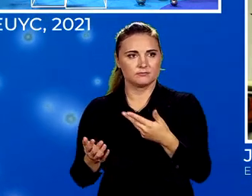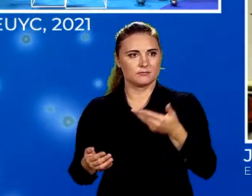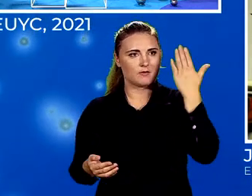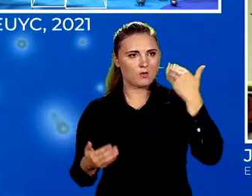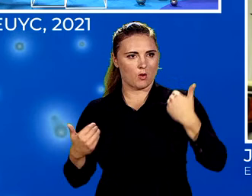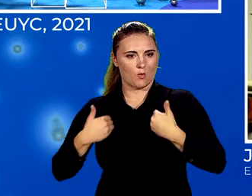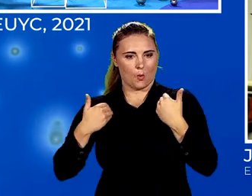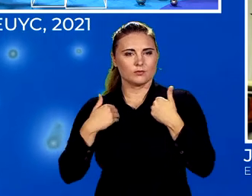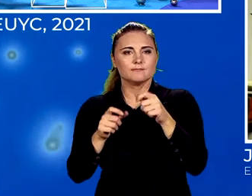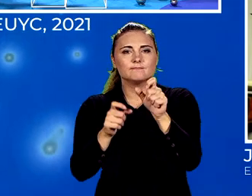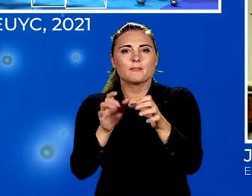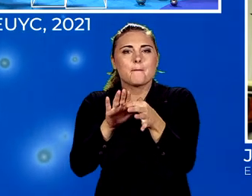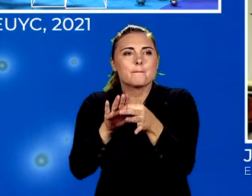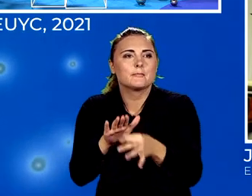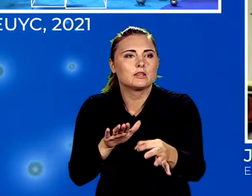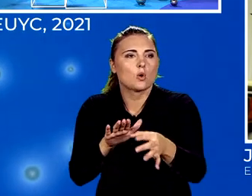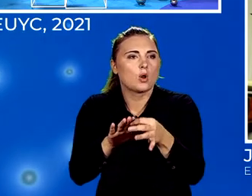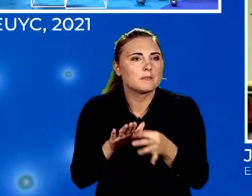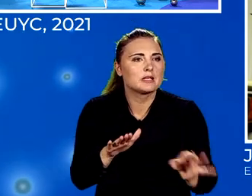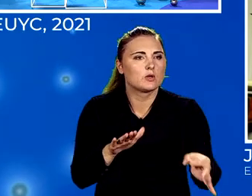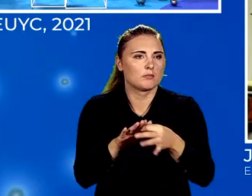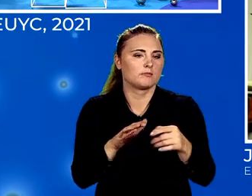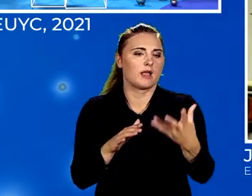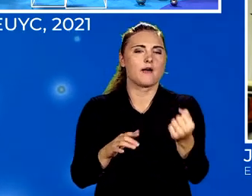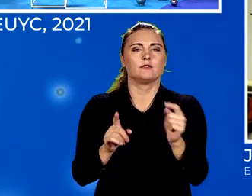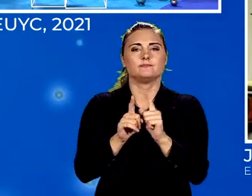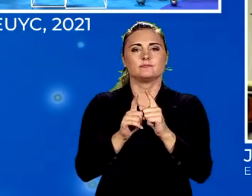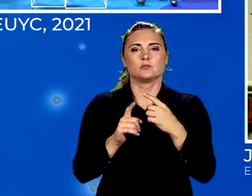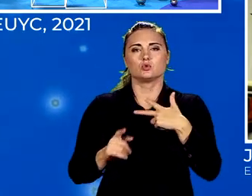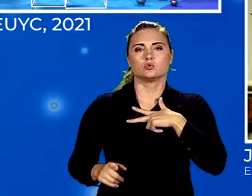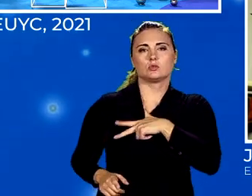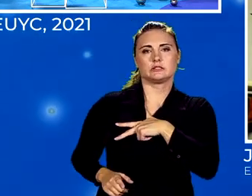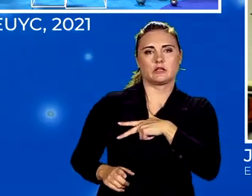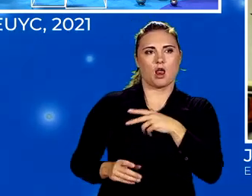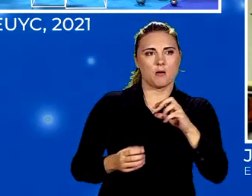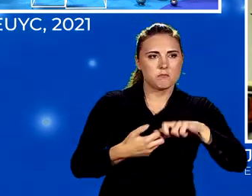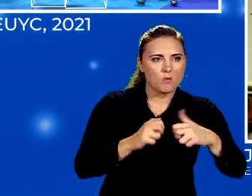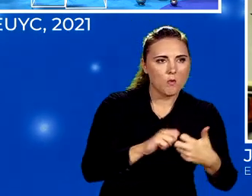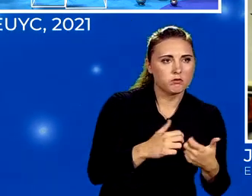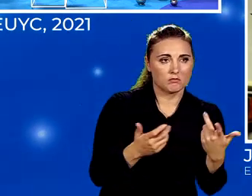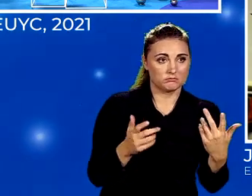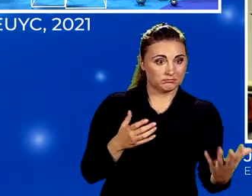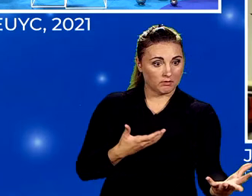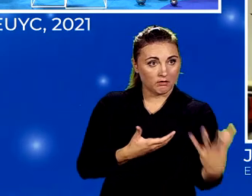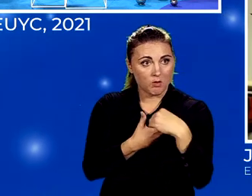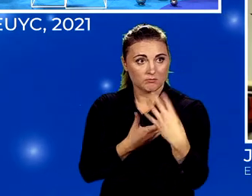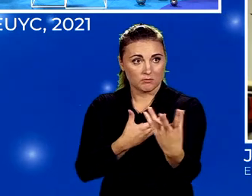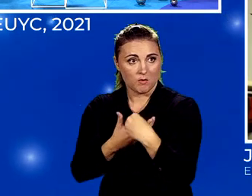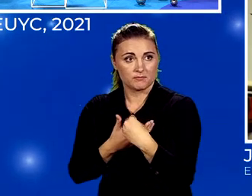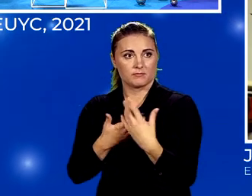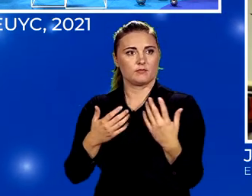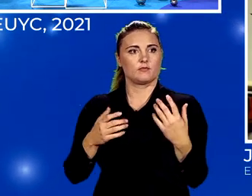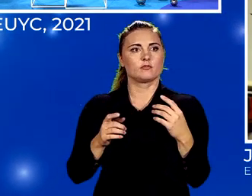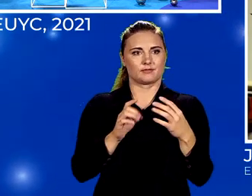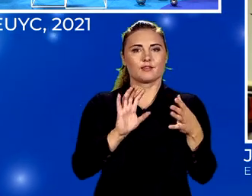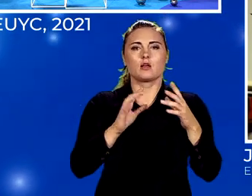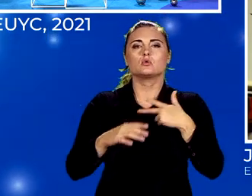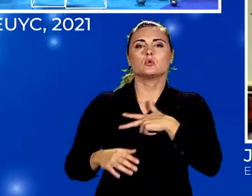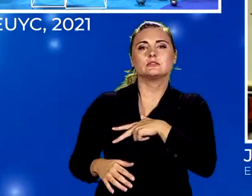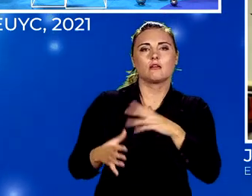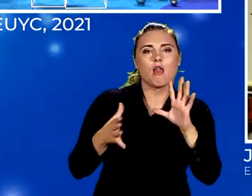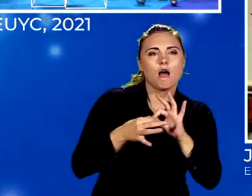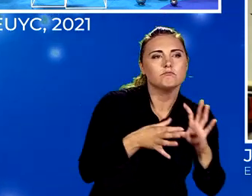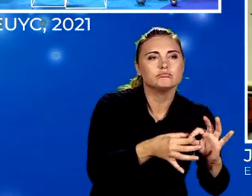found social media and general internet searches more important for accessing, in their own view, thoughtful information